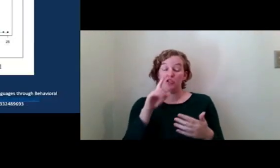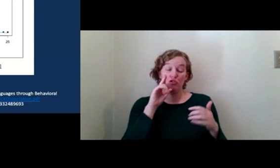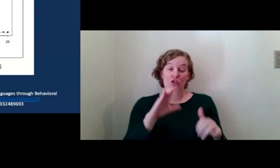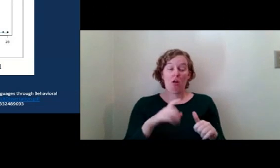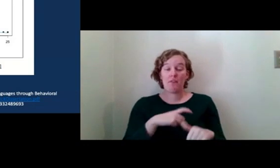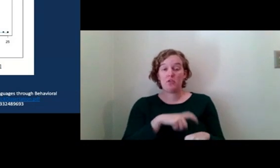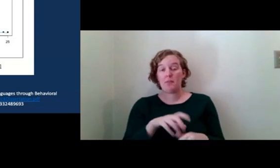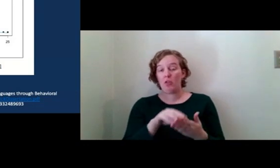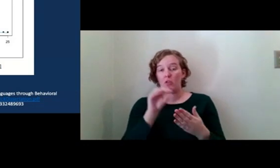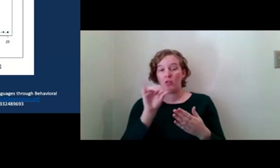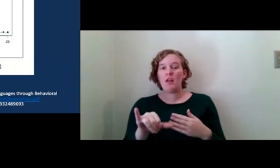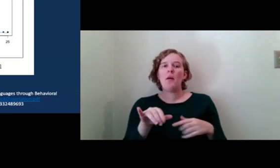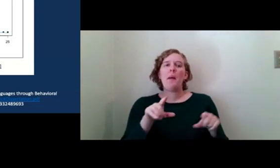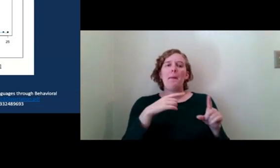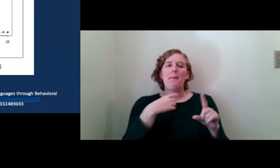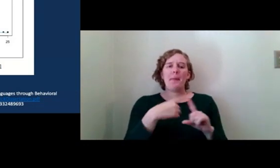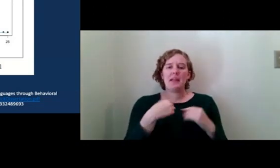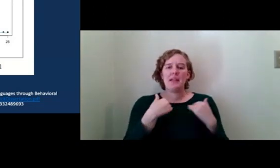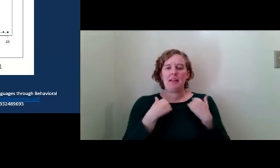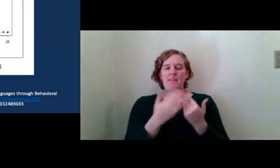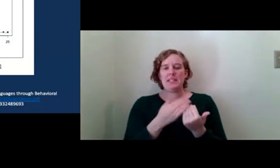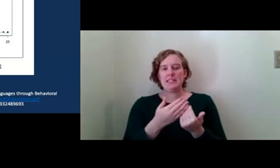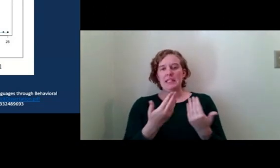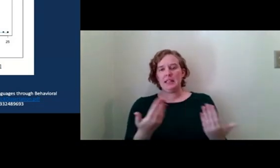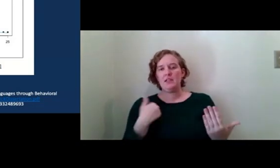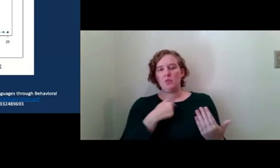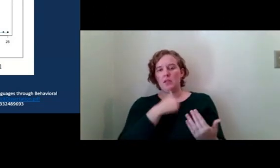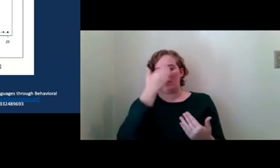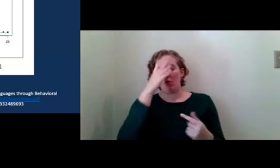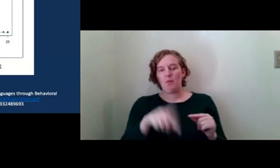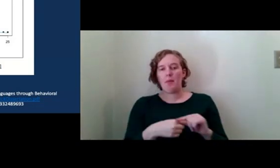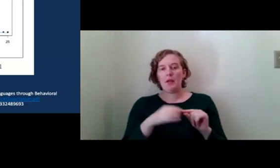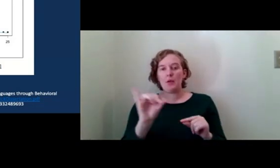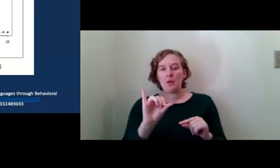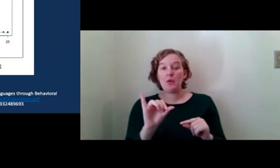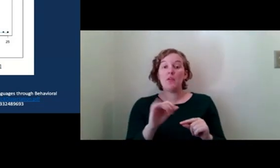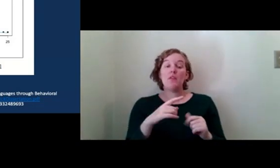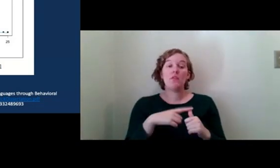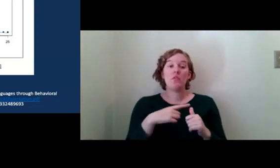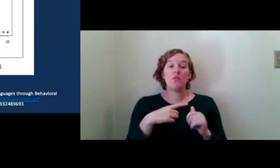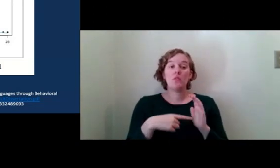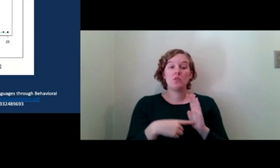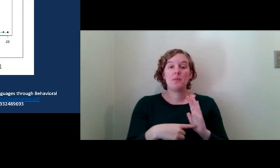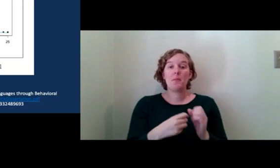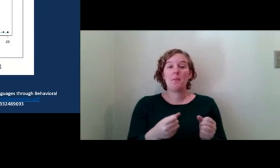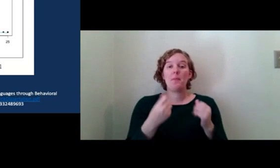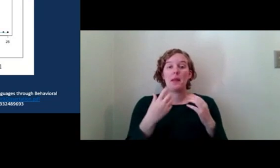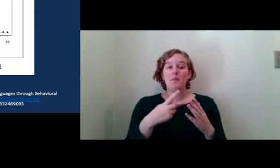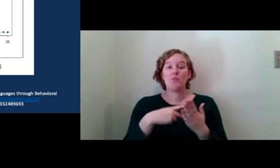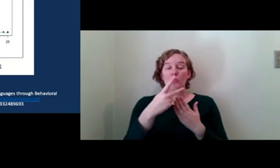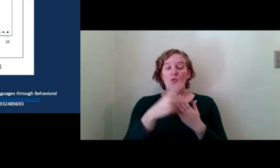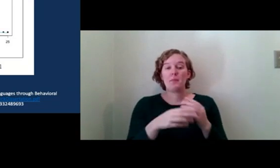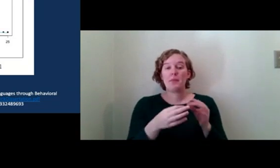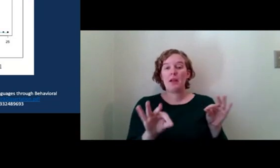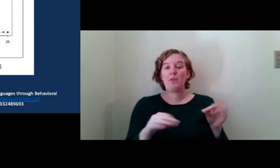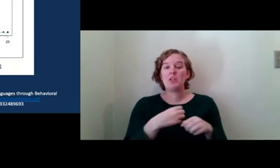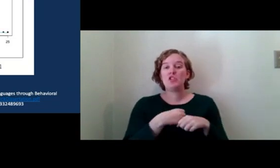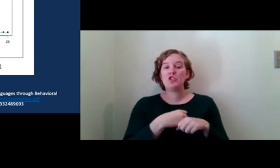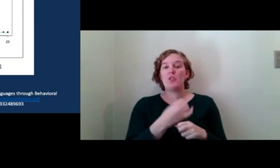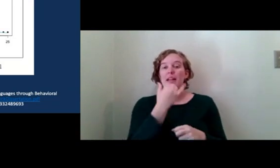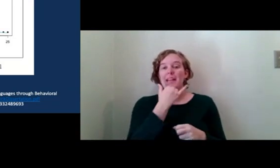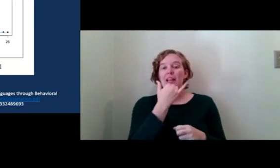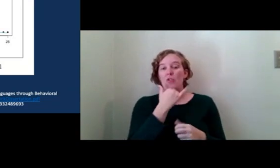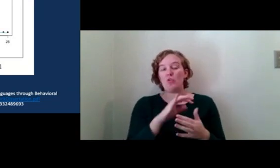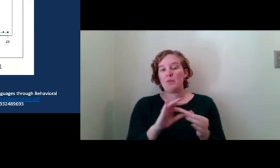besides that, there's also easy things that we know about too. For example, many programming languages generate error messages when they have a problem. This is not unique to